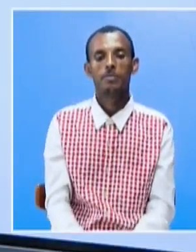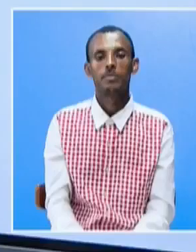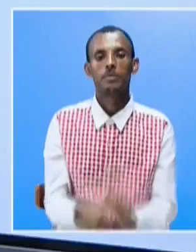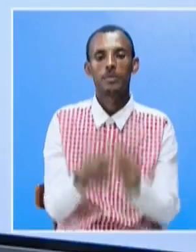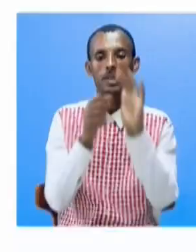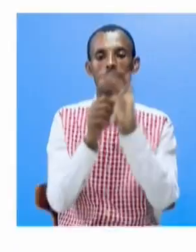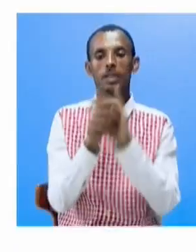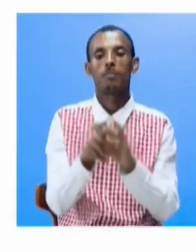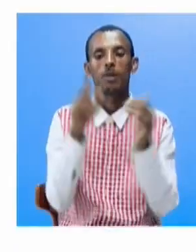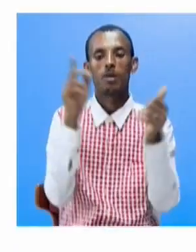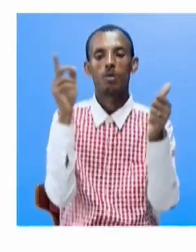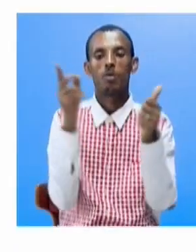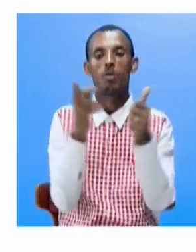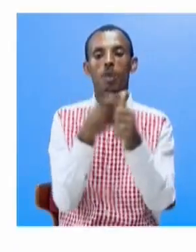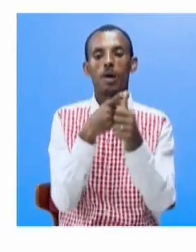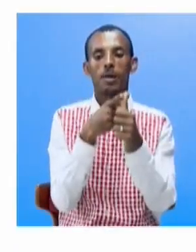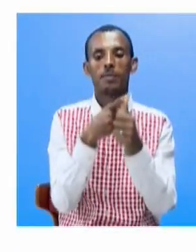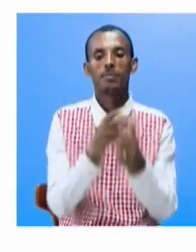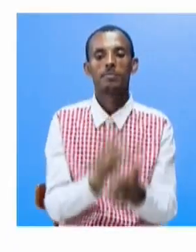Example 1.